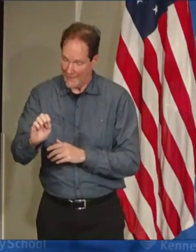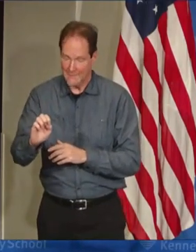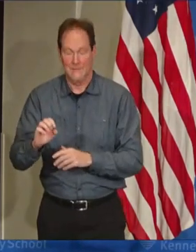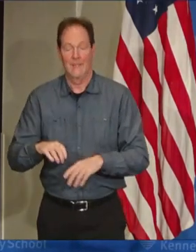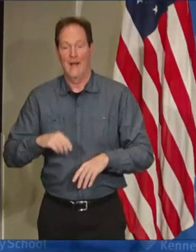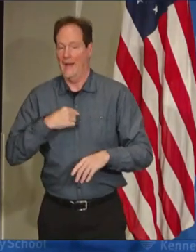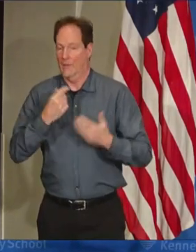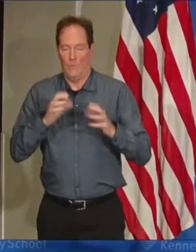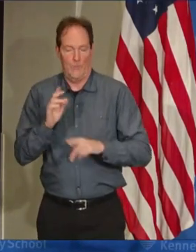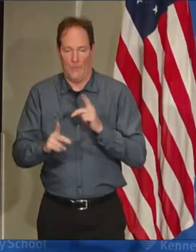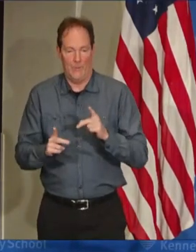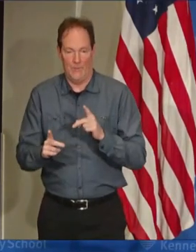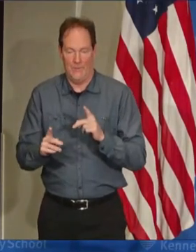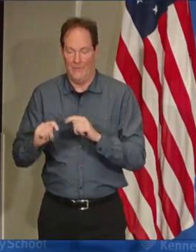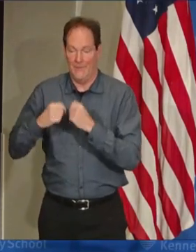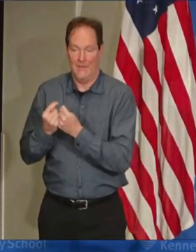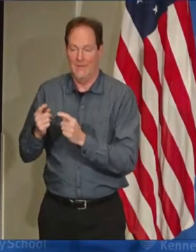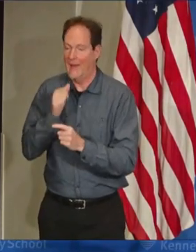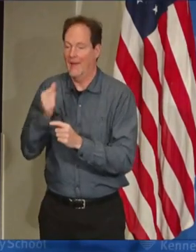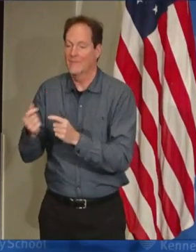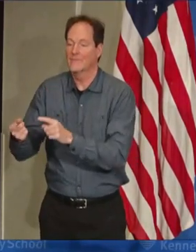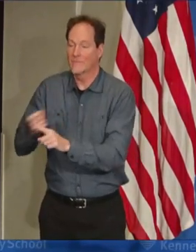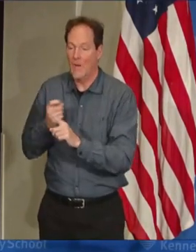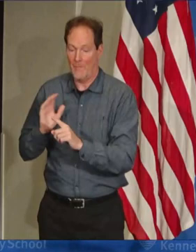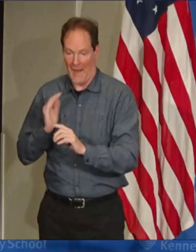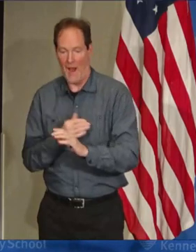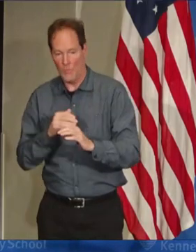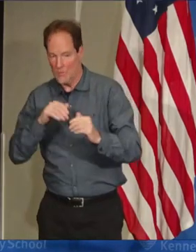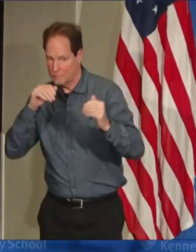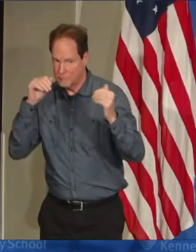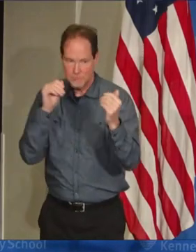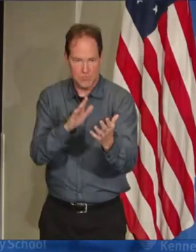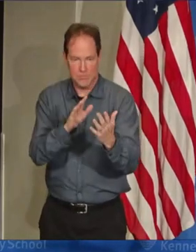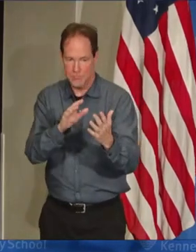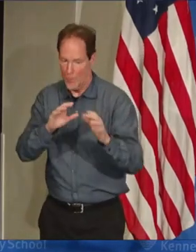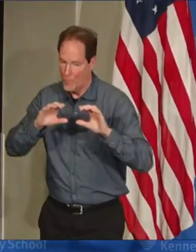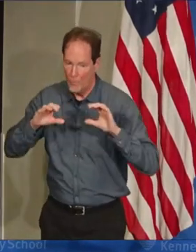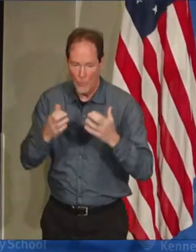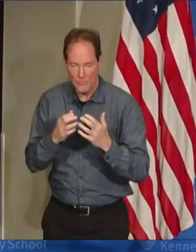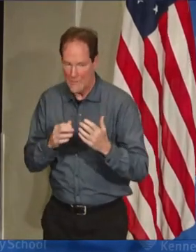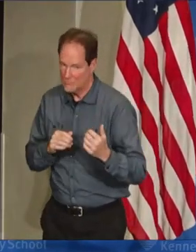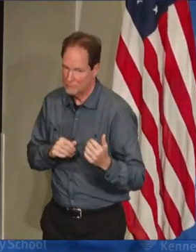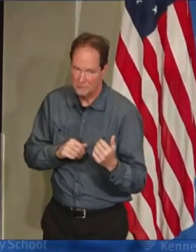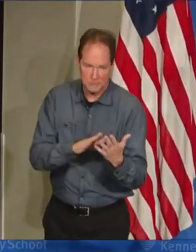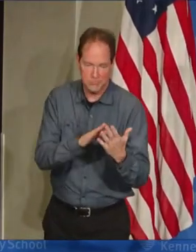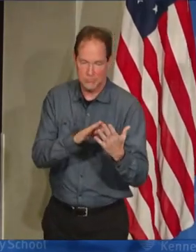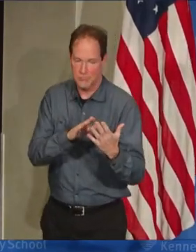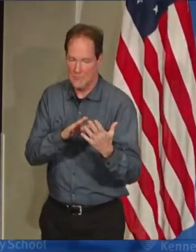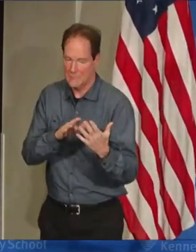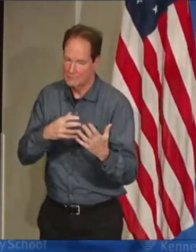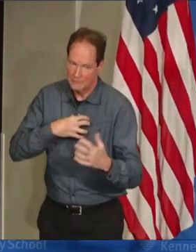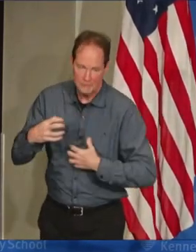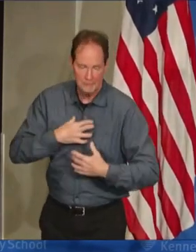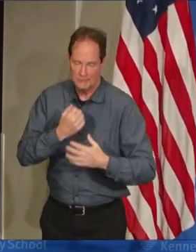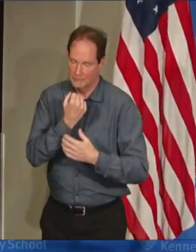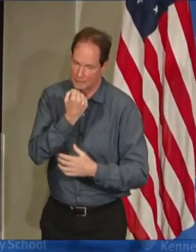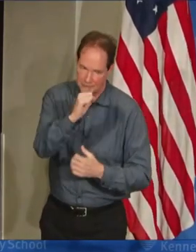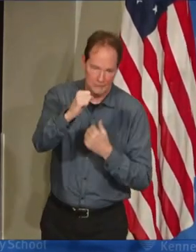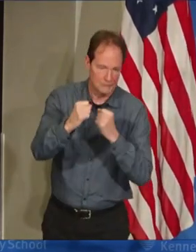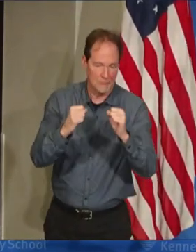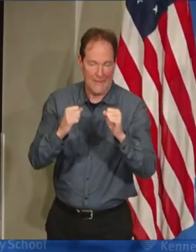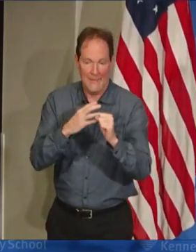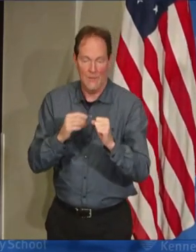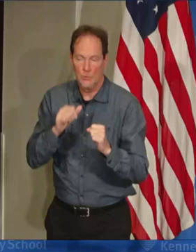not come from the movement, who didn't see the essential nature of pulling people